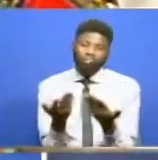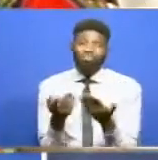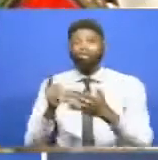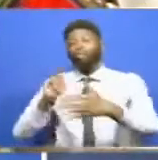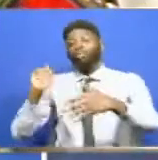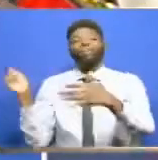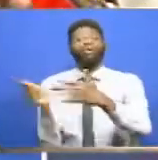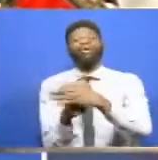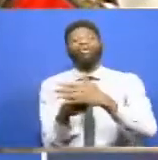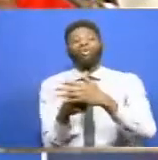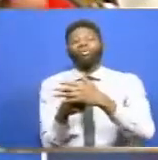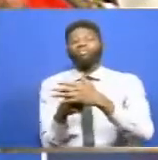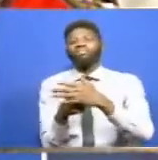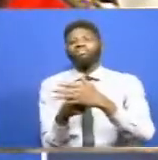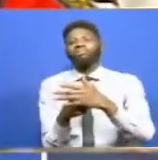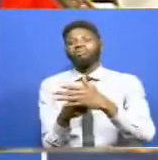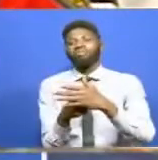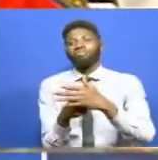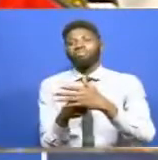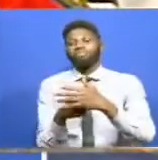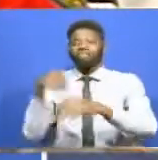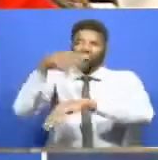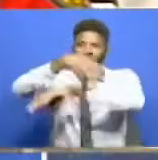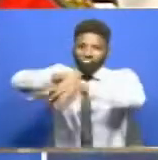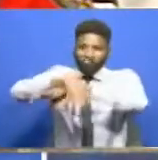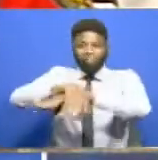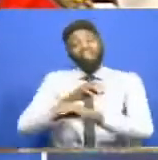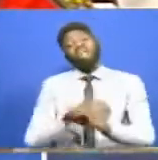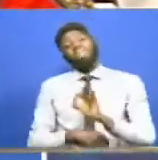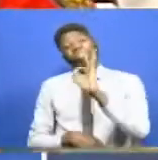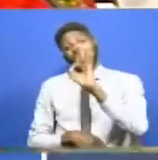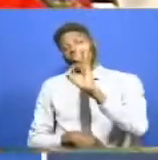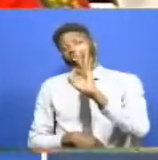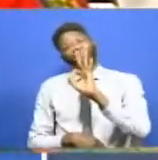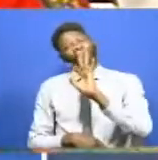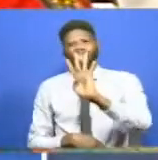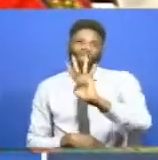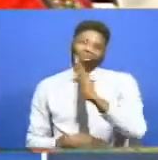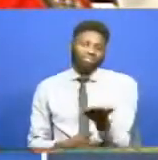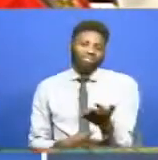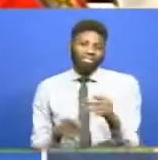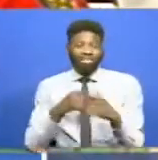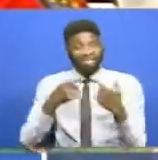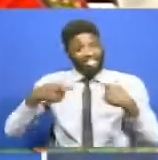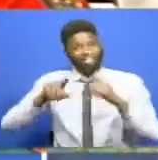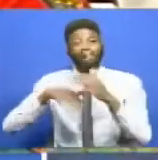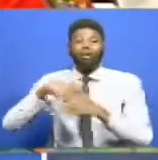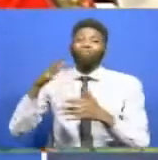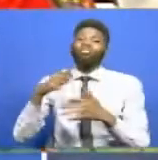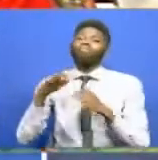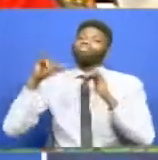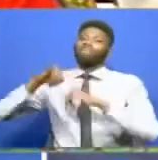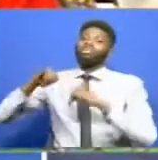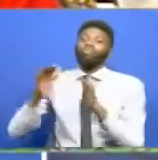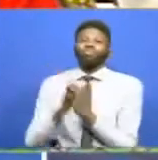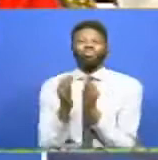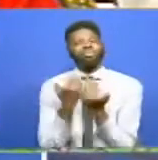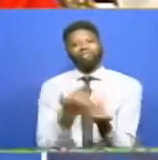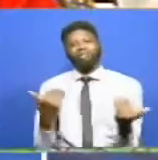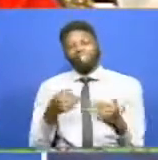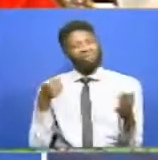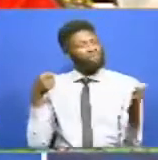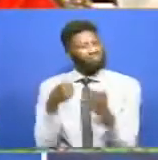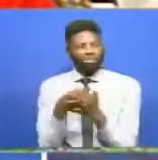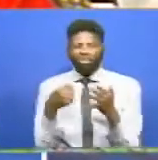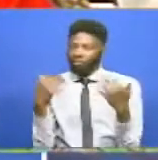with three or four padlocks, and you're left outside there with your kids. So the impact has